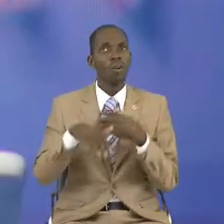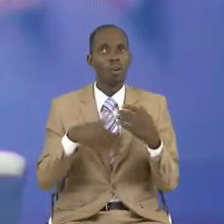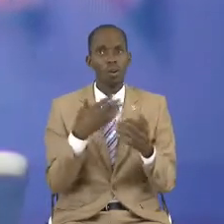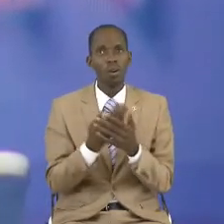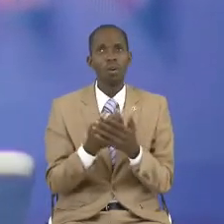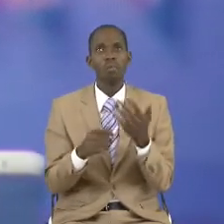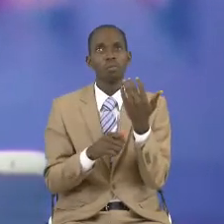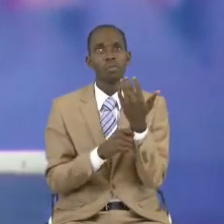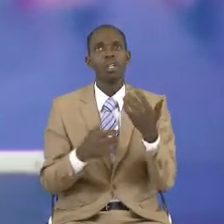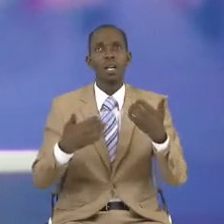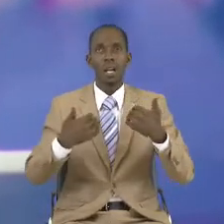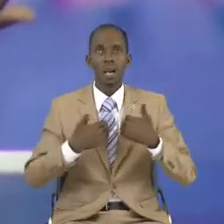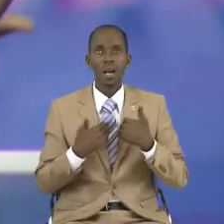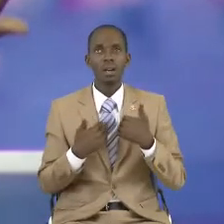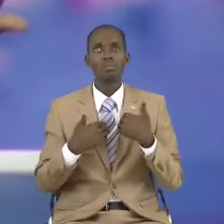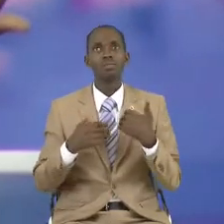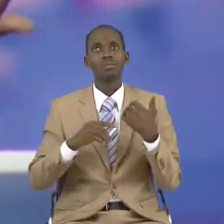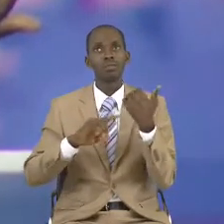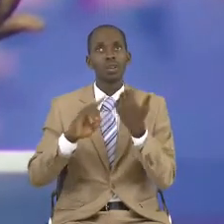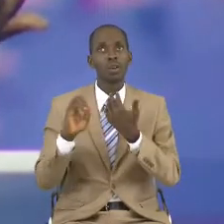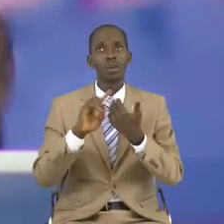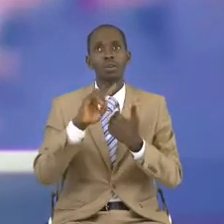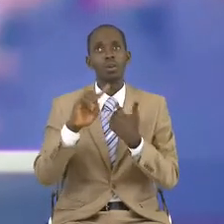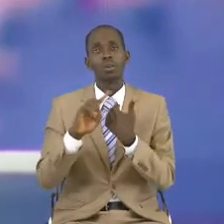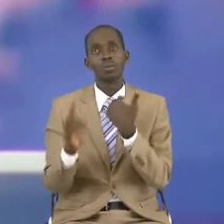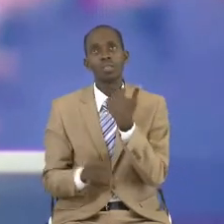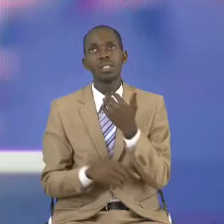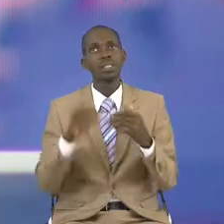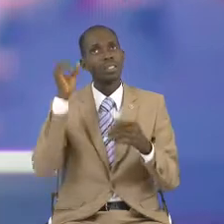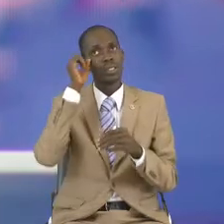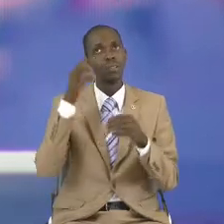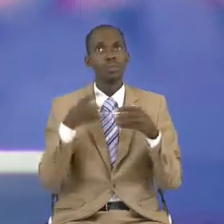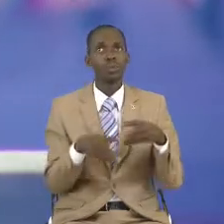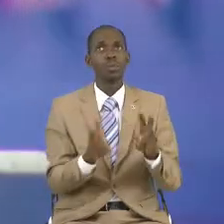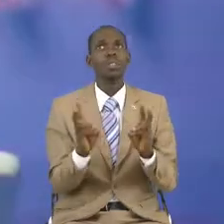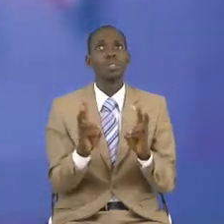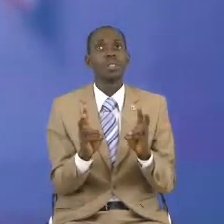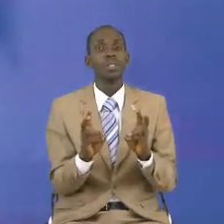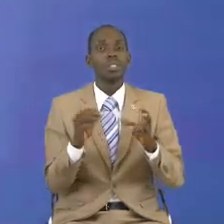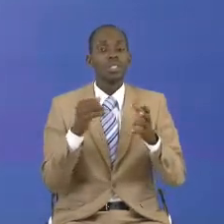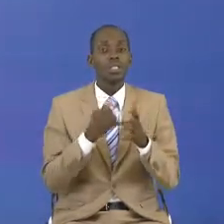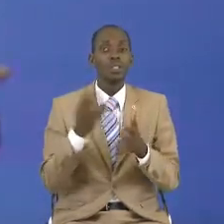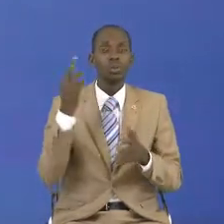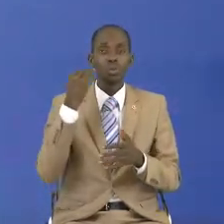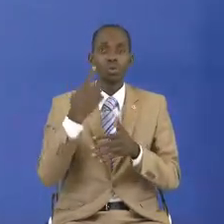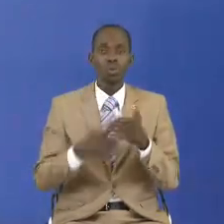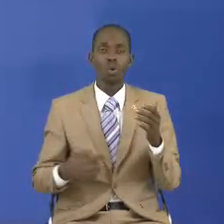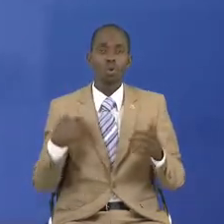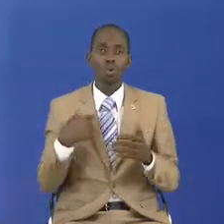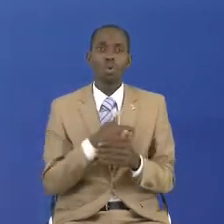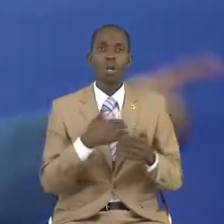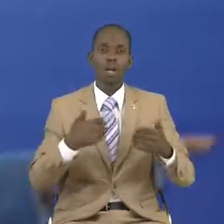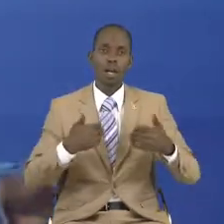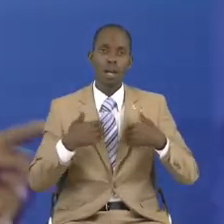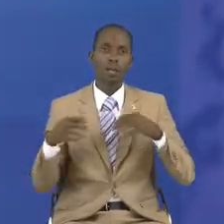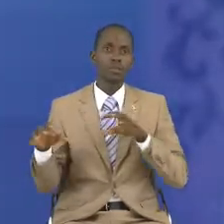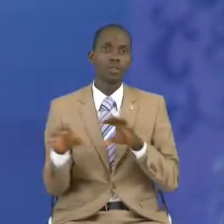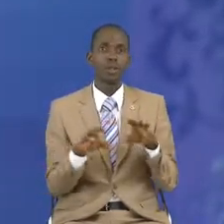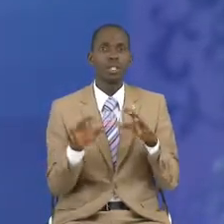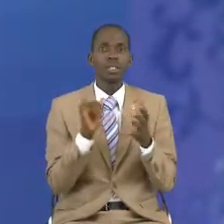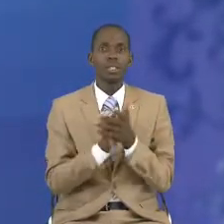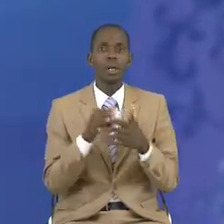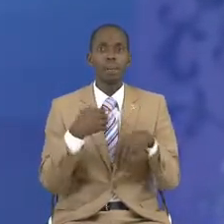his way were responsible is what we have done that makes us